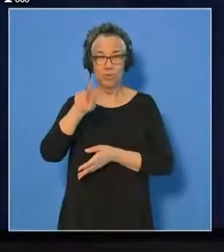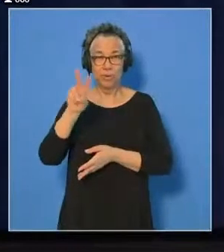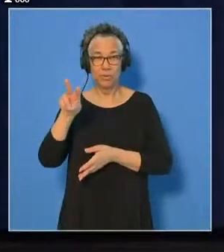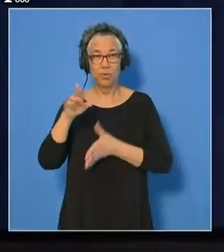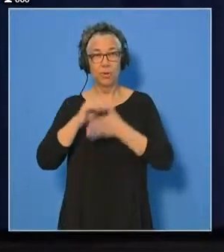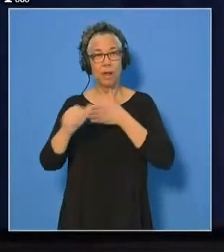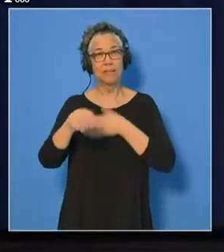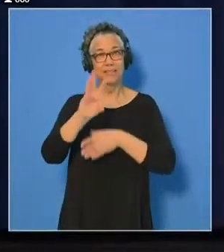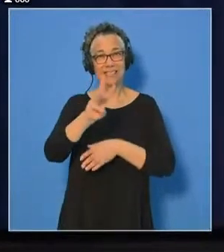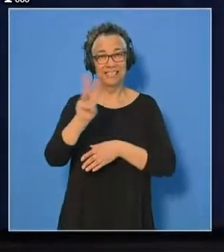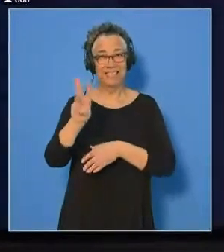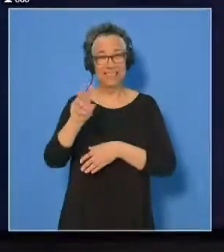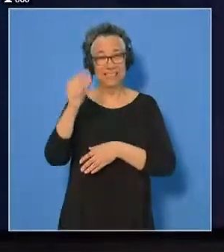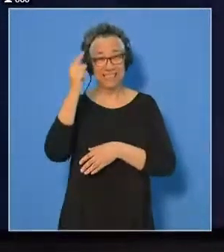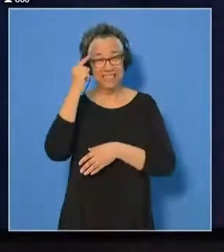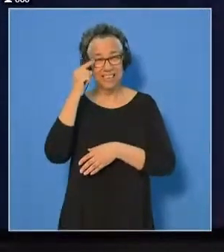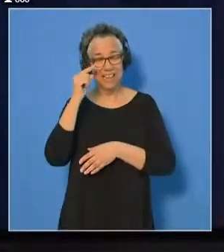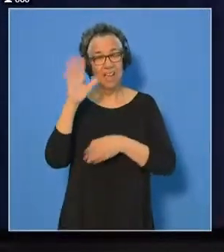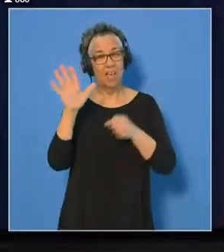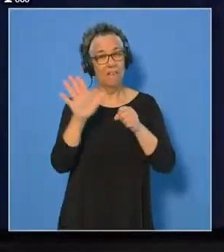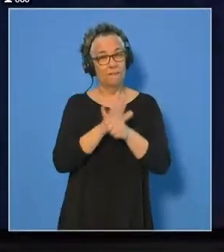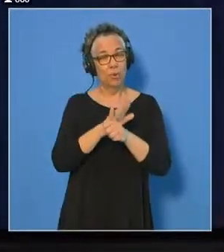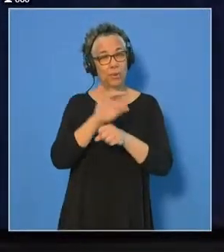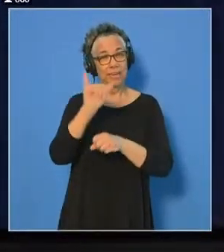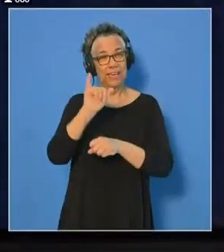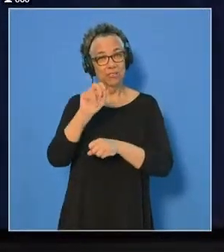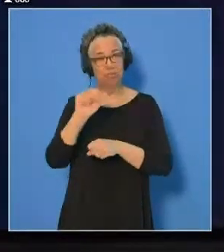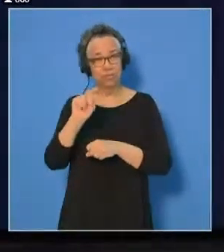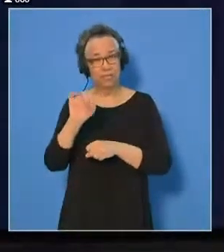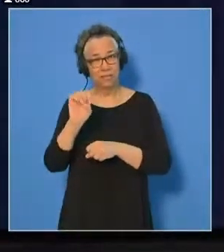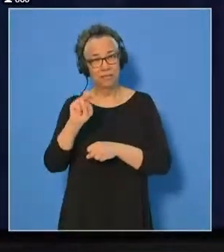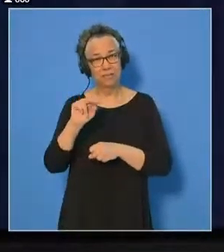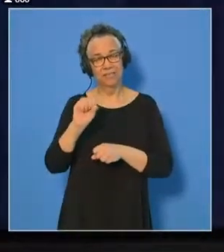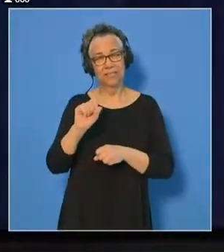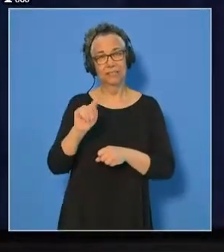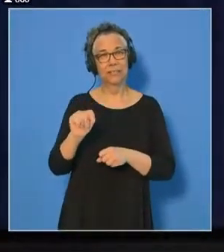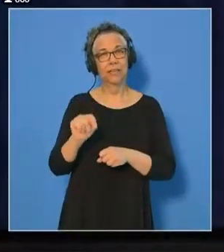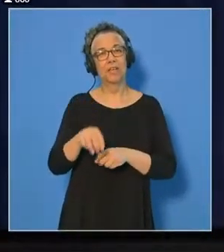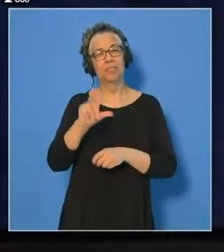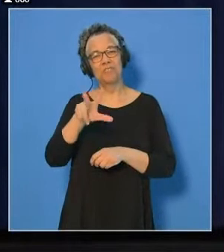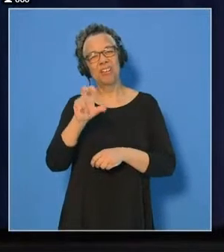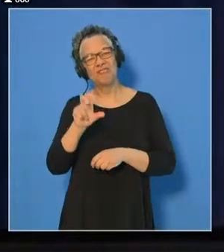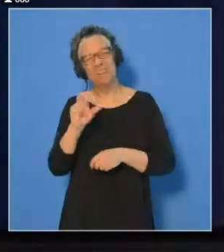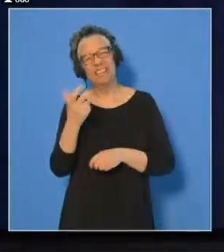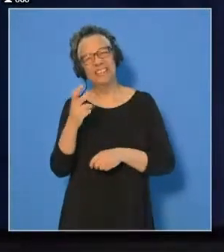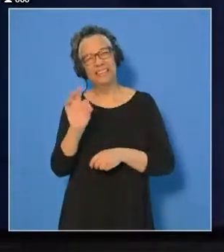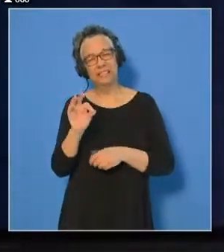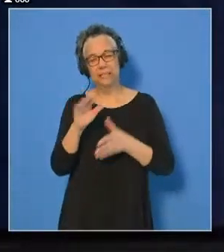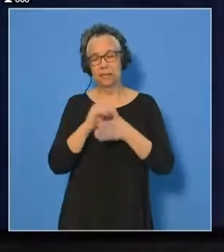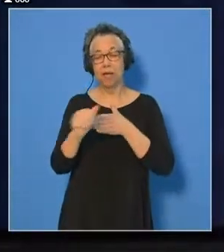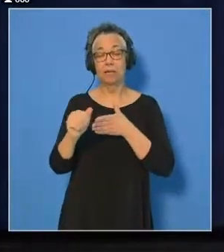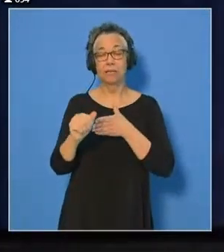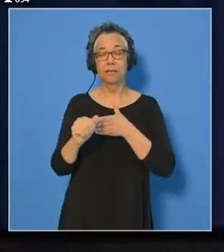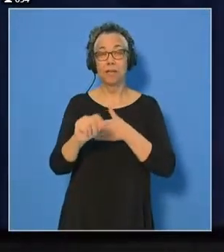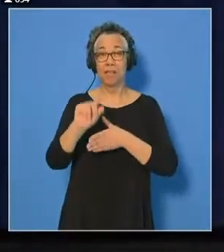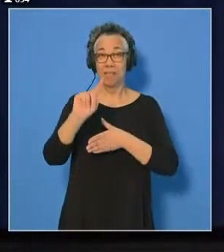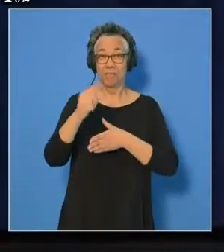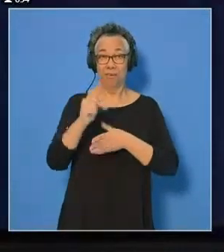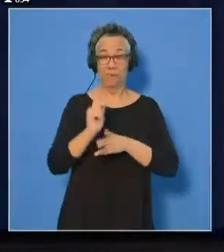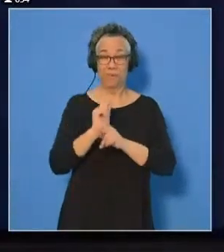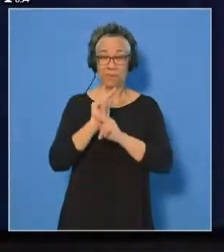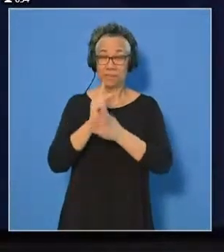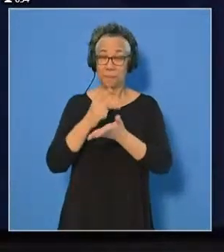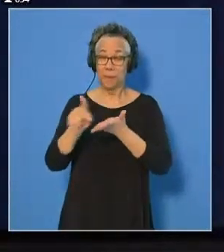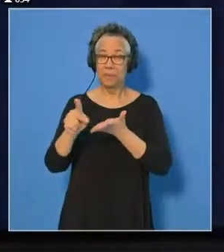$122.66, and total interest paid would only be $319. The first loan payment is due 3 months after